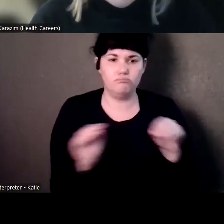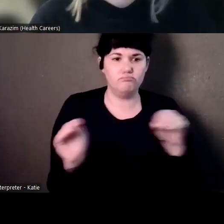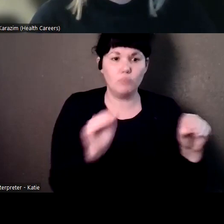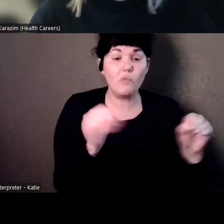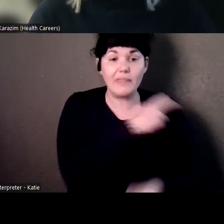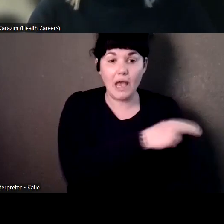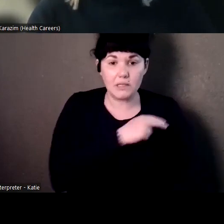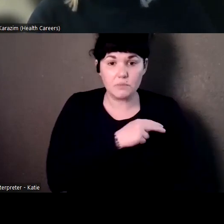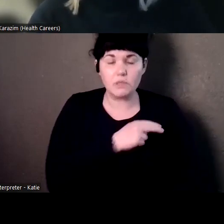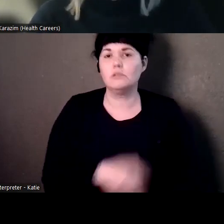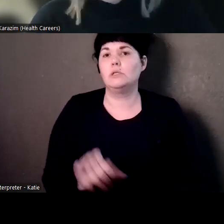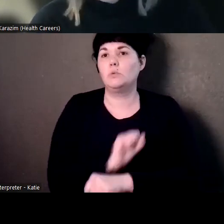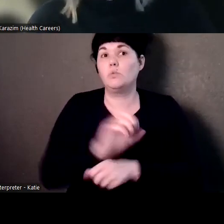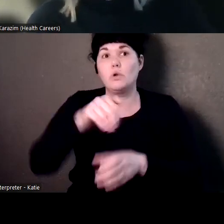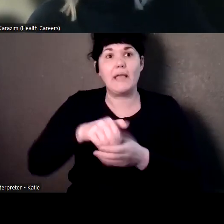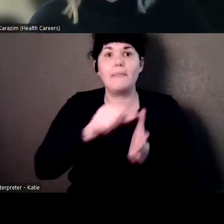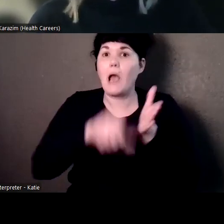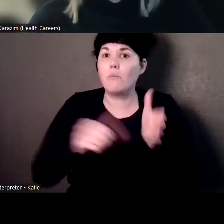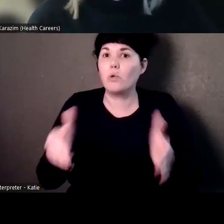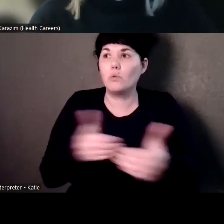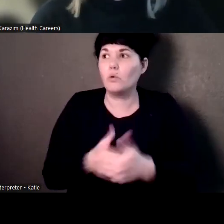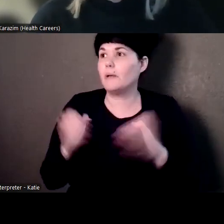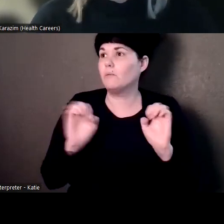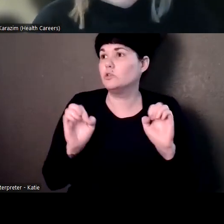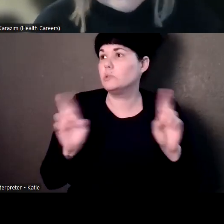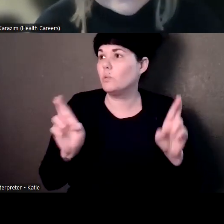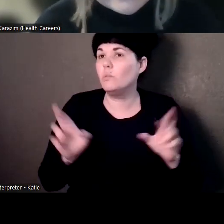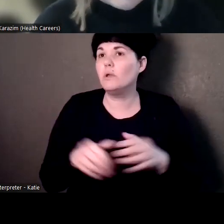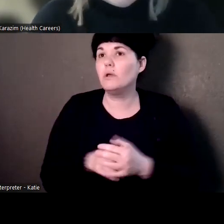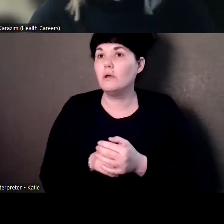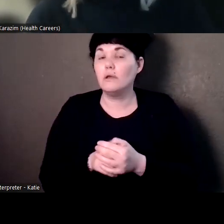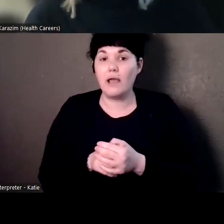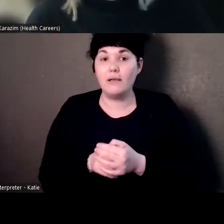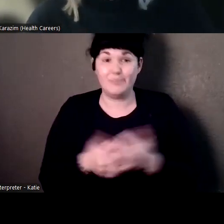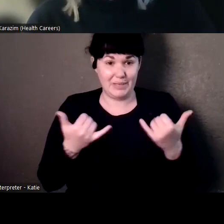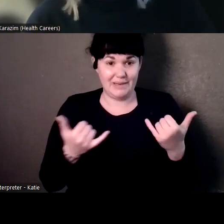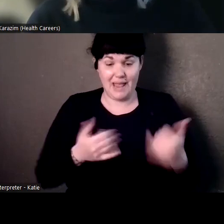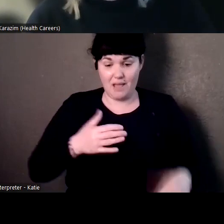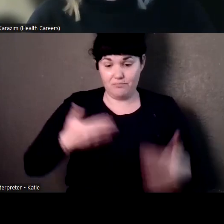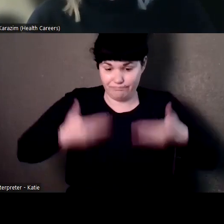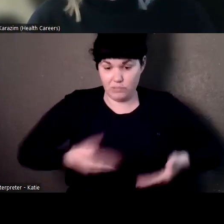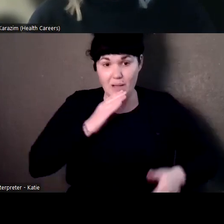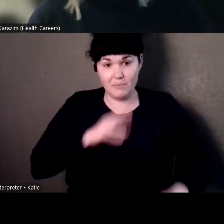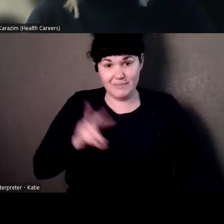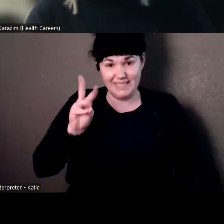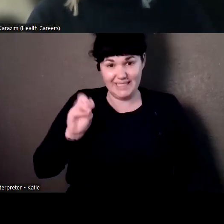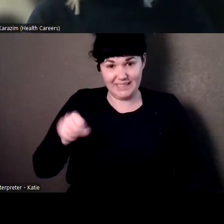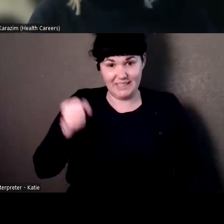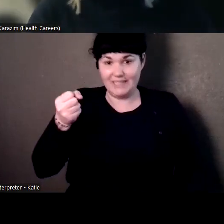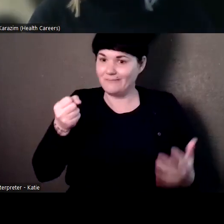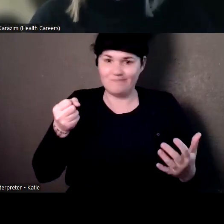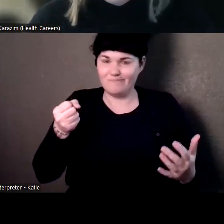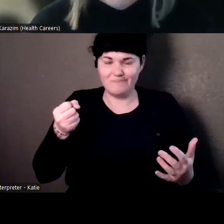the operating room and in the emergency room. And now in my 60s, I don't know that I could lift like